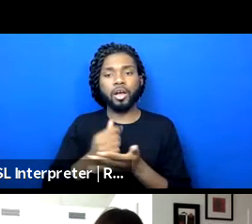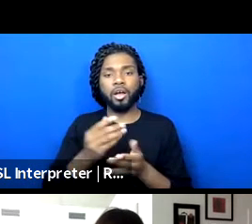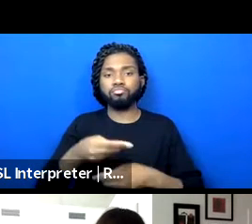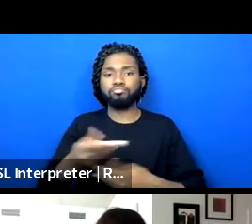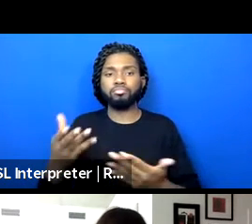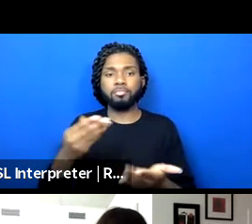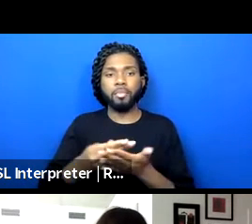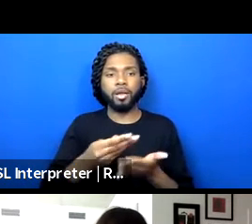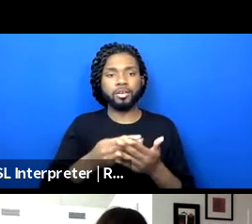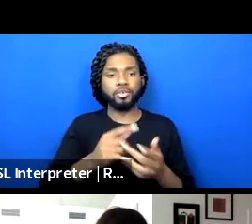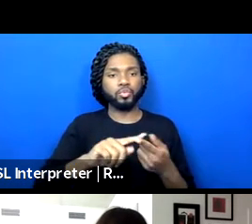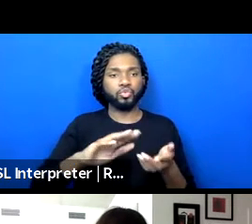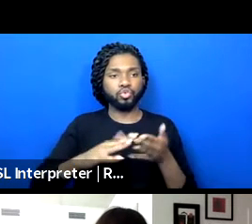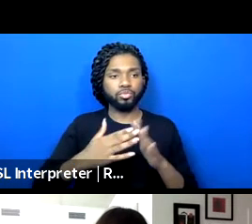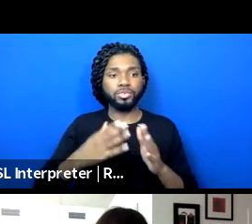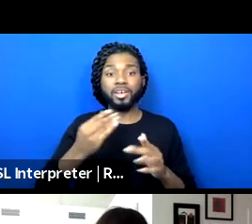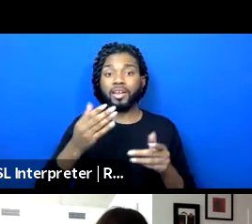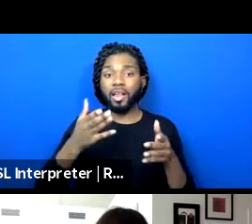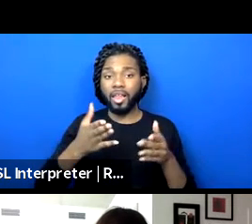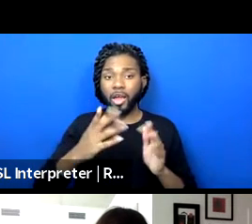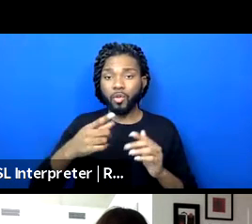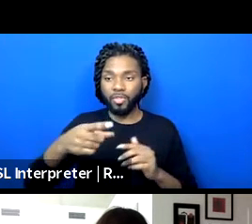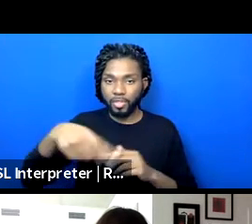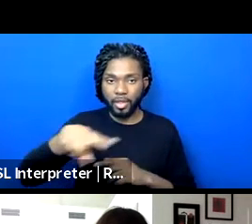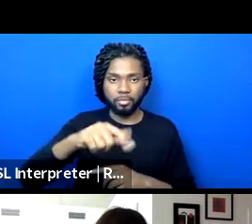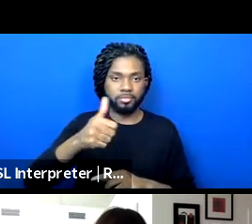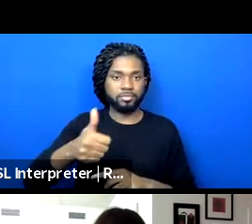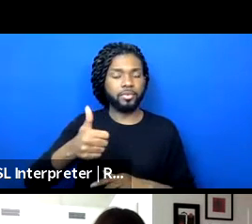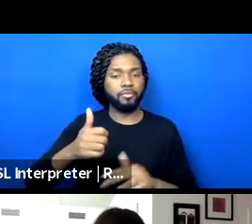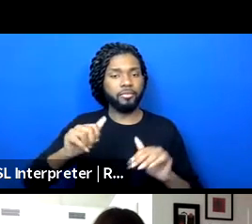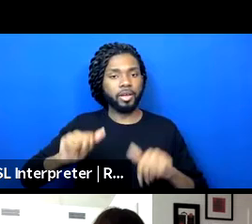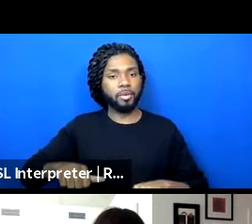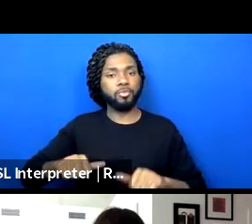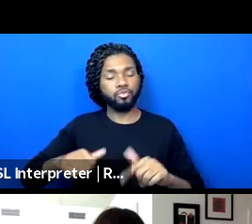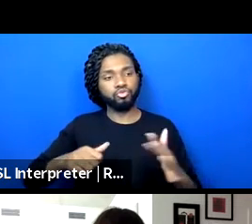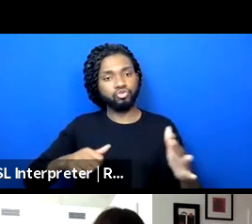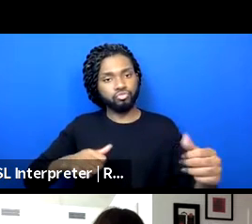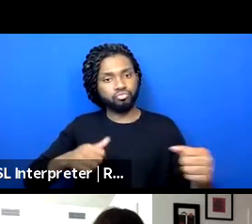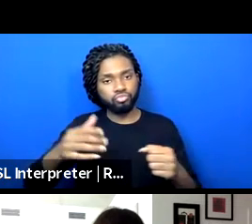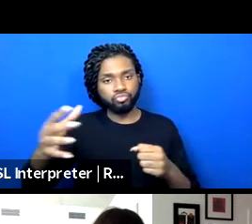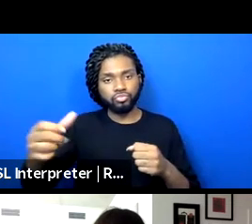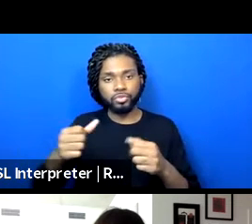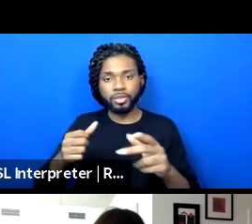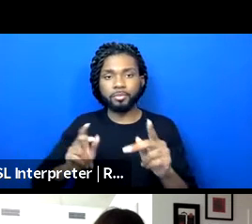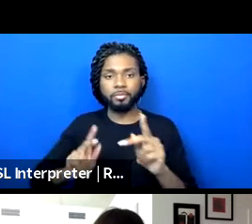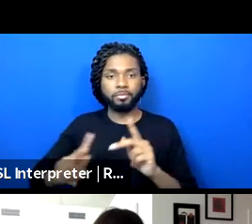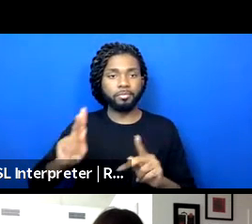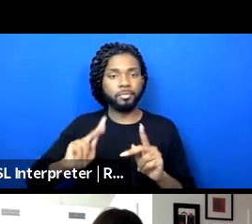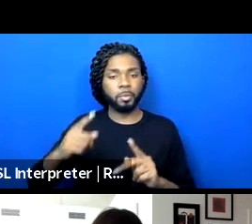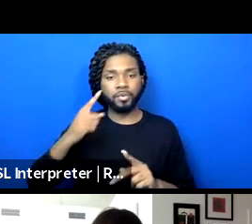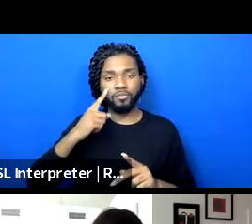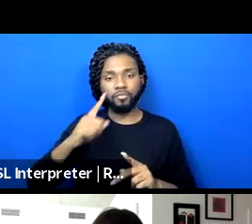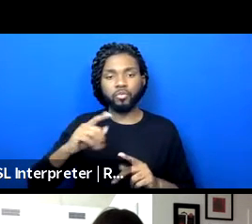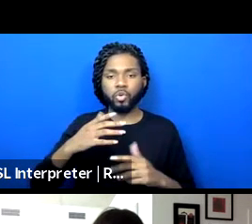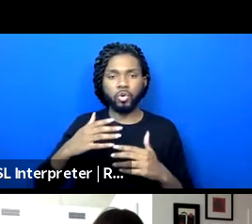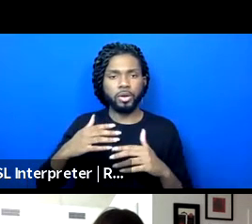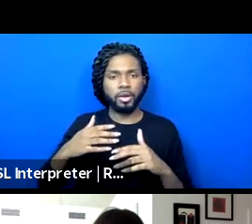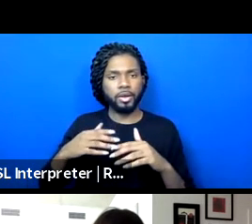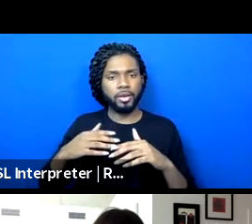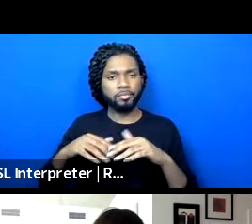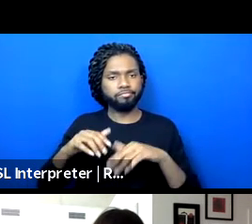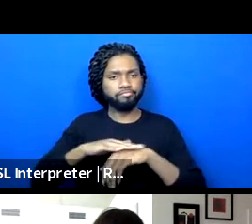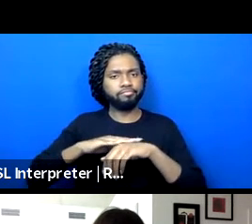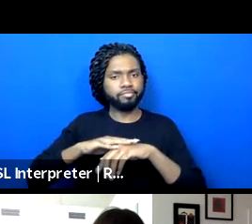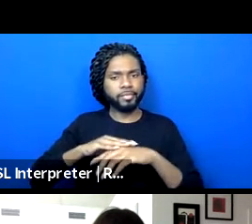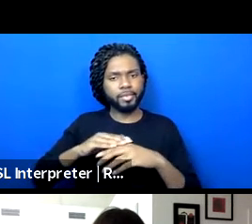then allowing them to be able to bring in people for entry-level positions